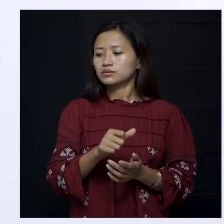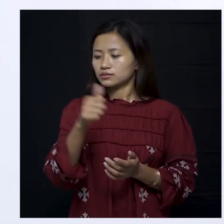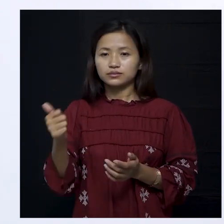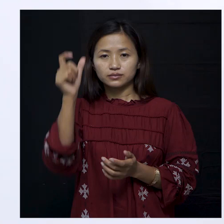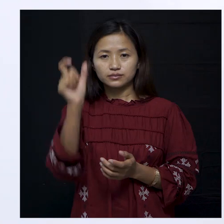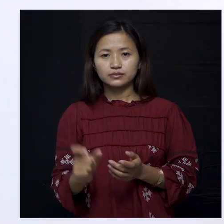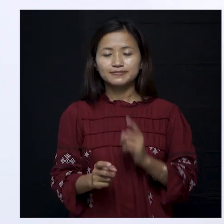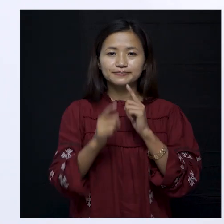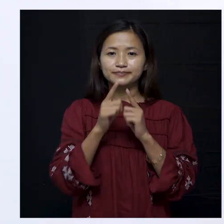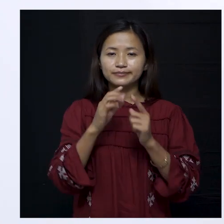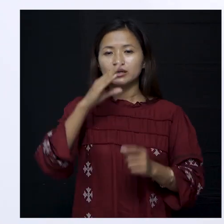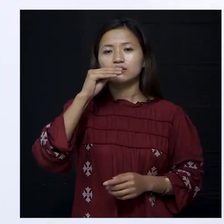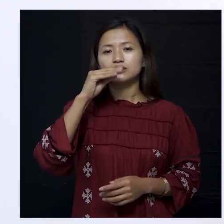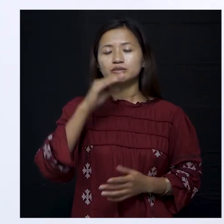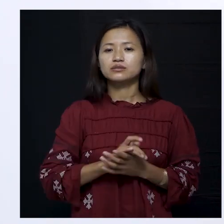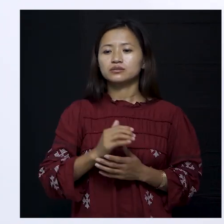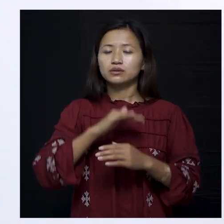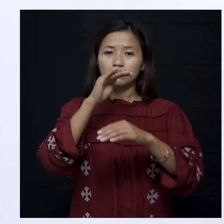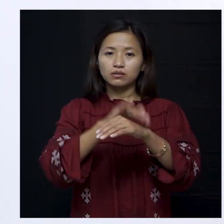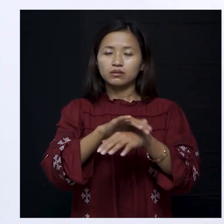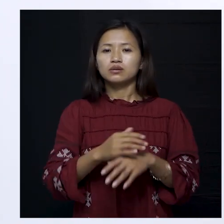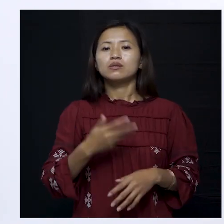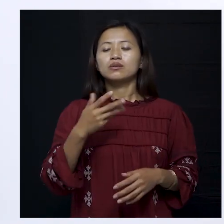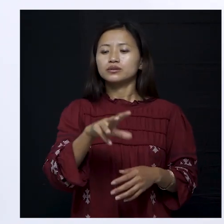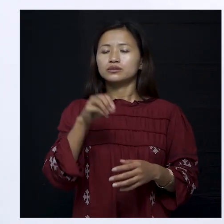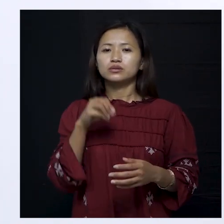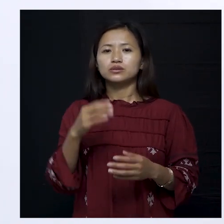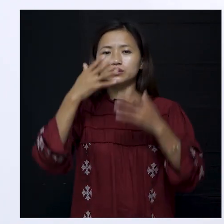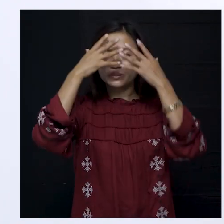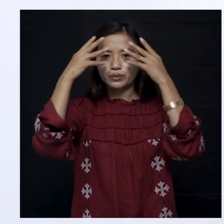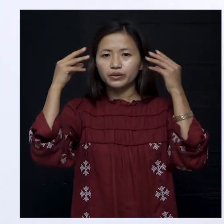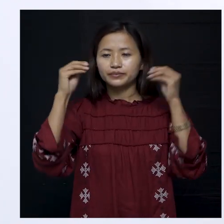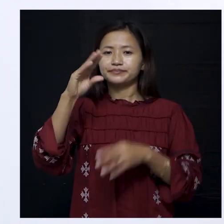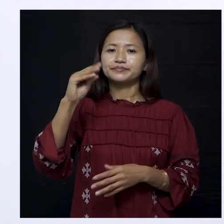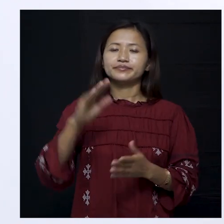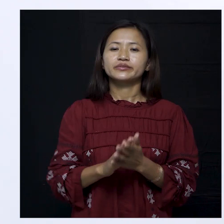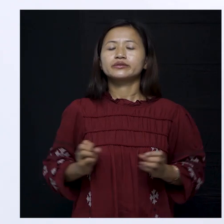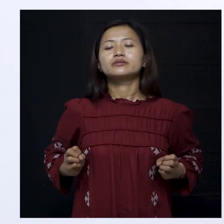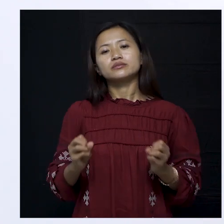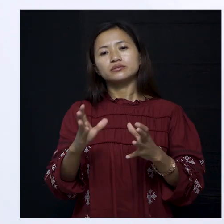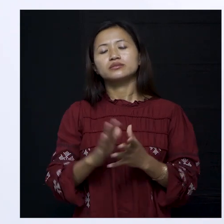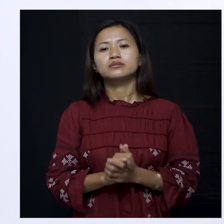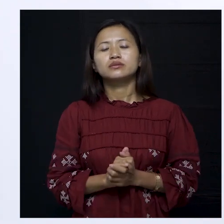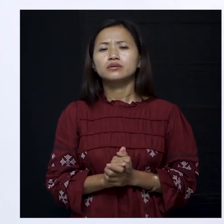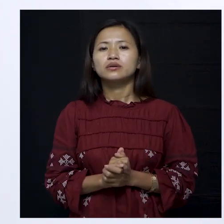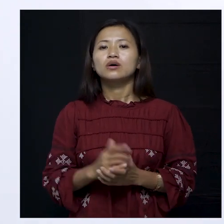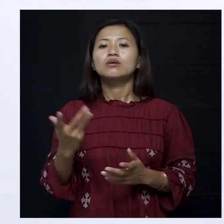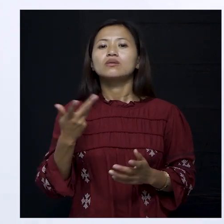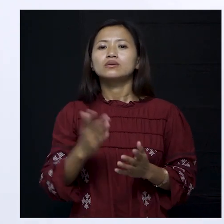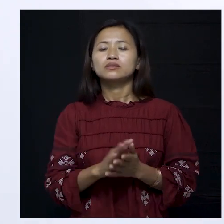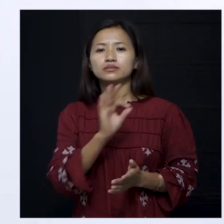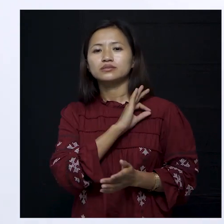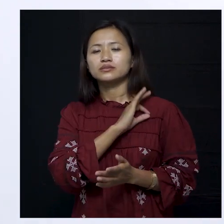person is speaking on. And you will also get to know that he got swayed from the main topic that he started. And that is what we